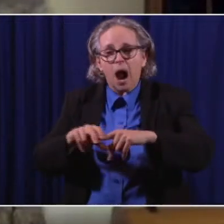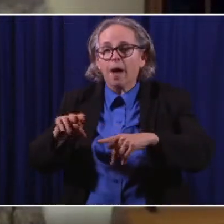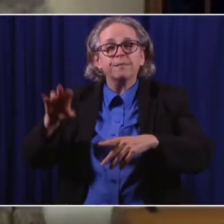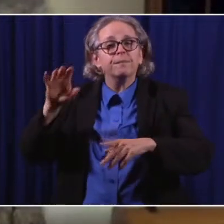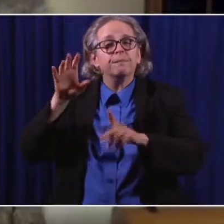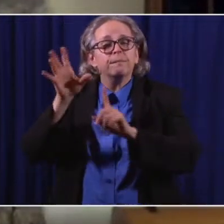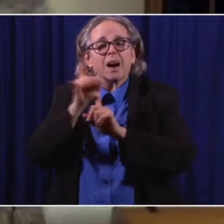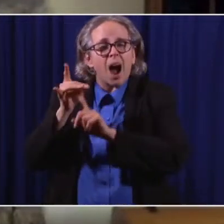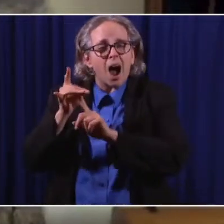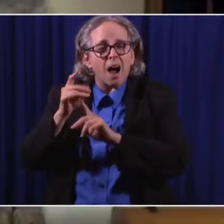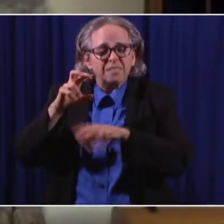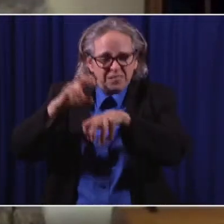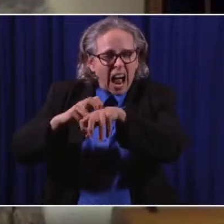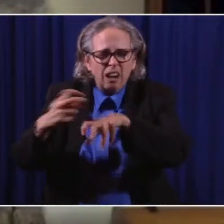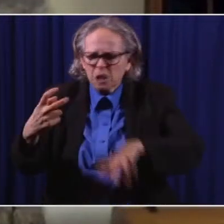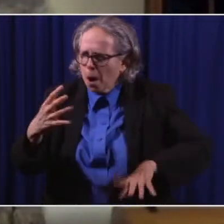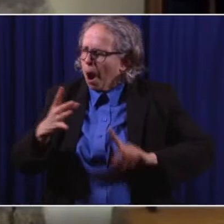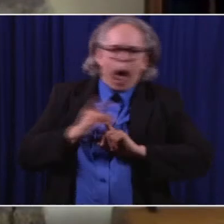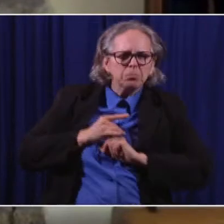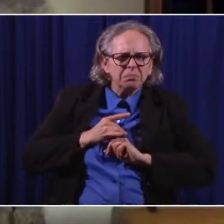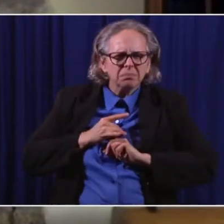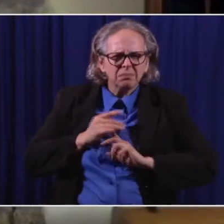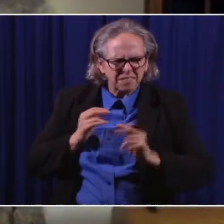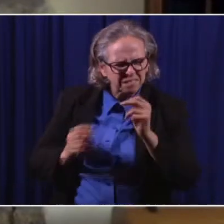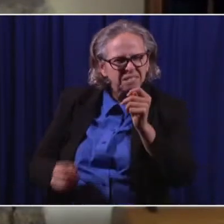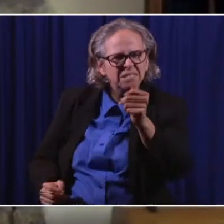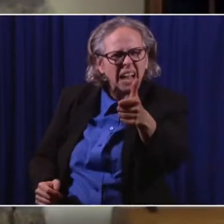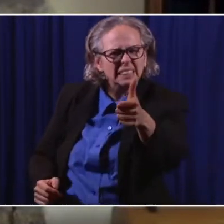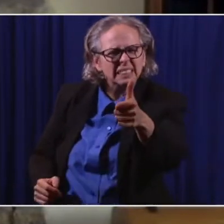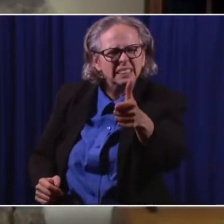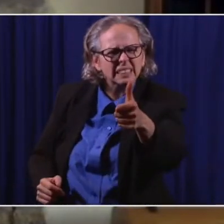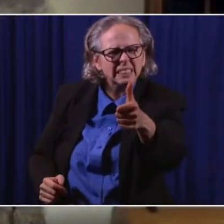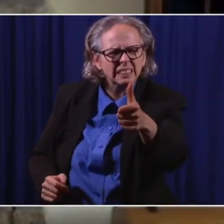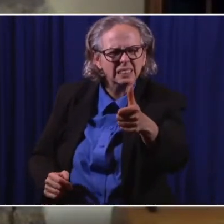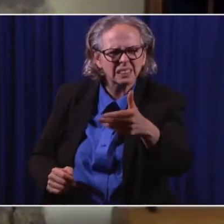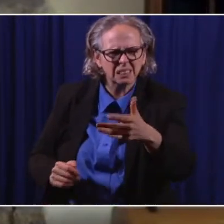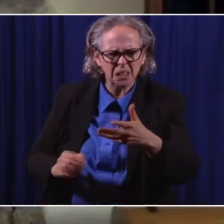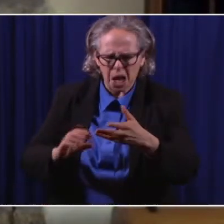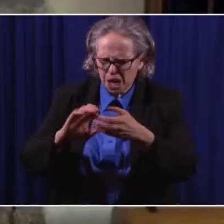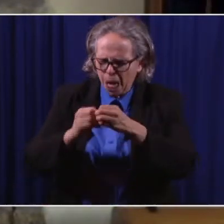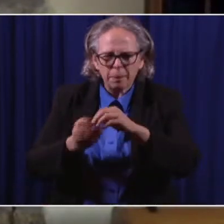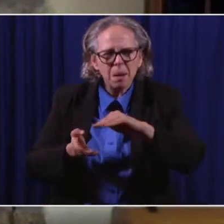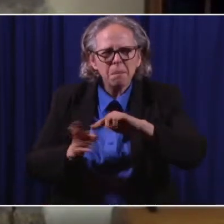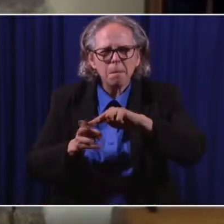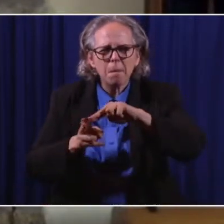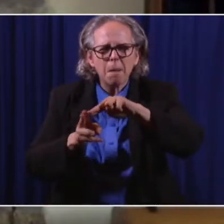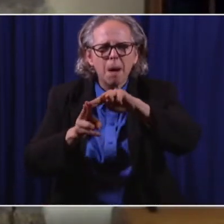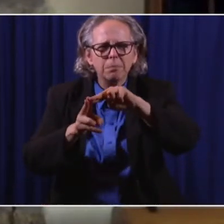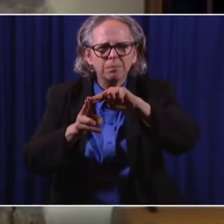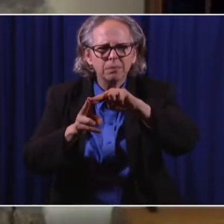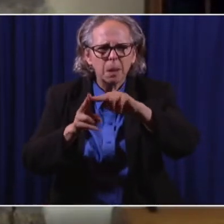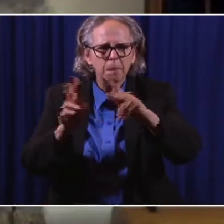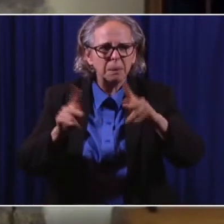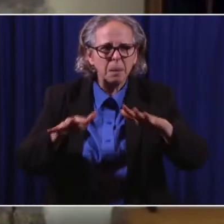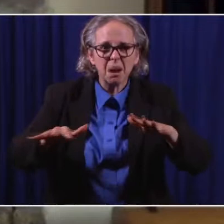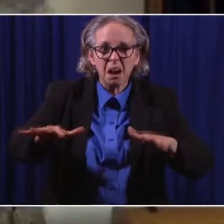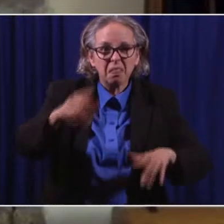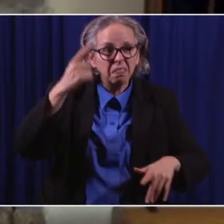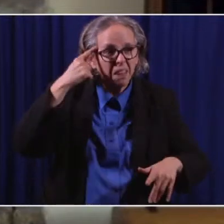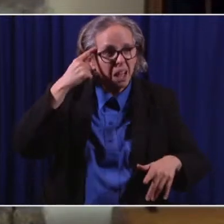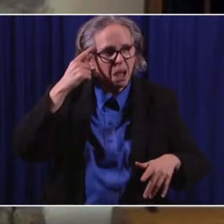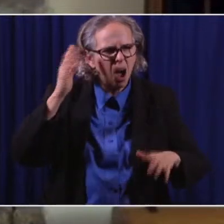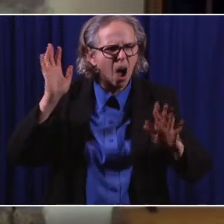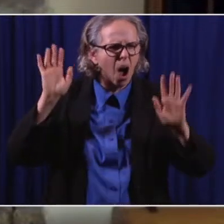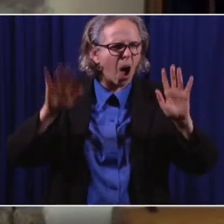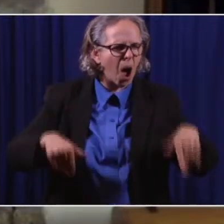cases are going up solely because increase in testing is just nuts. I mean, it's not